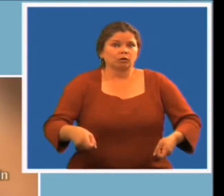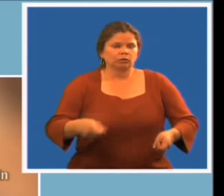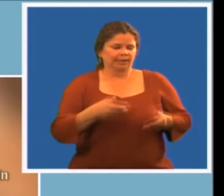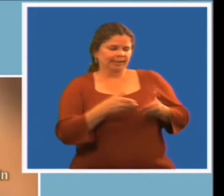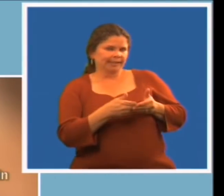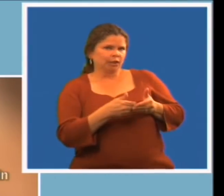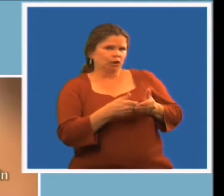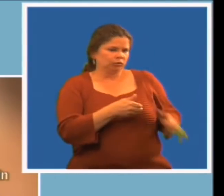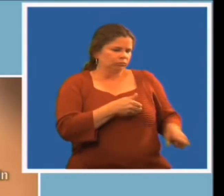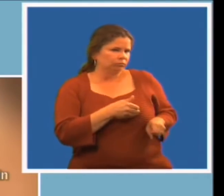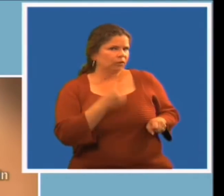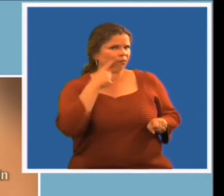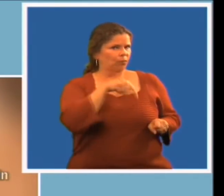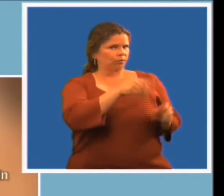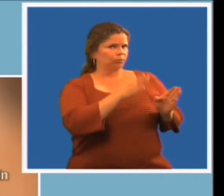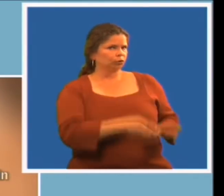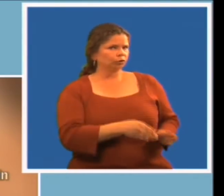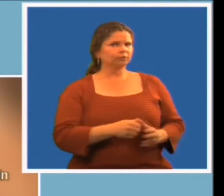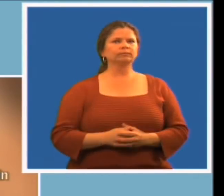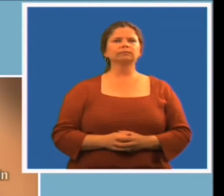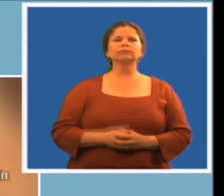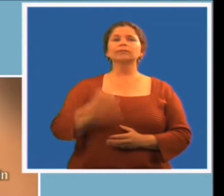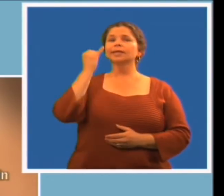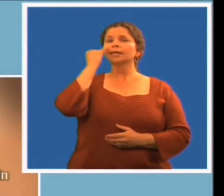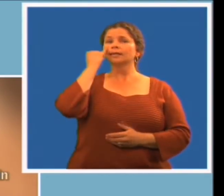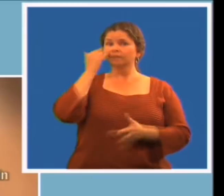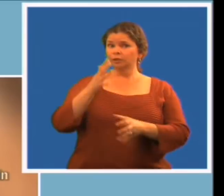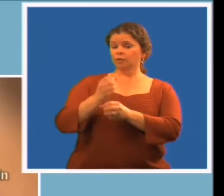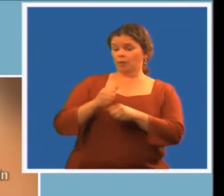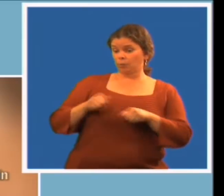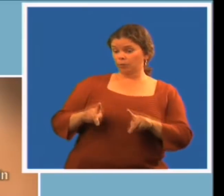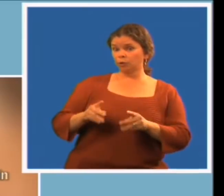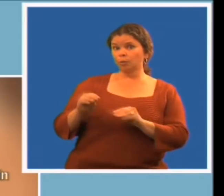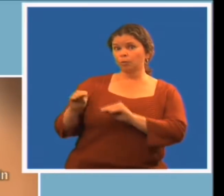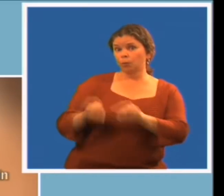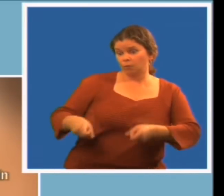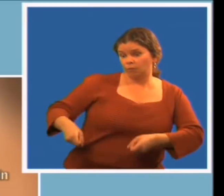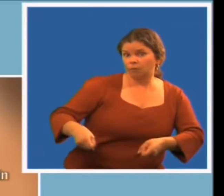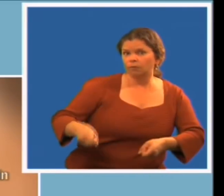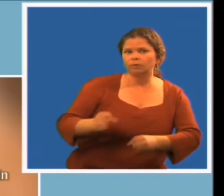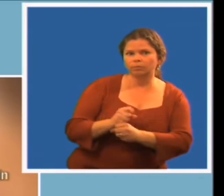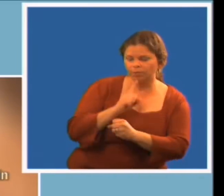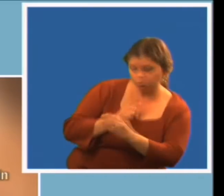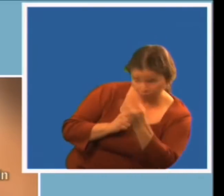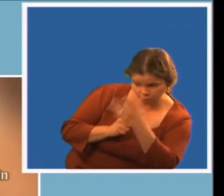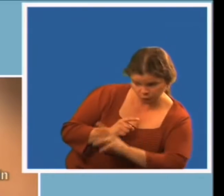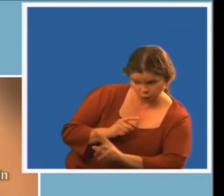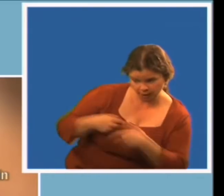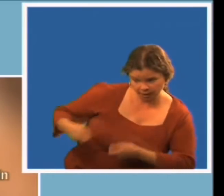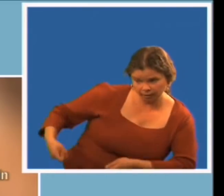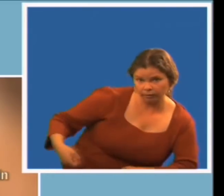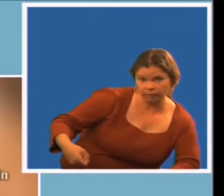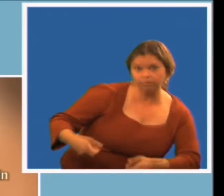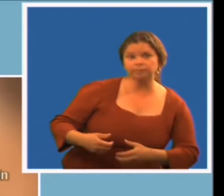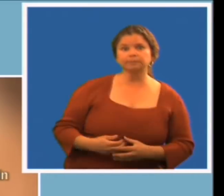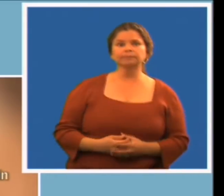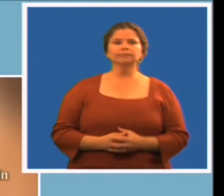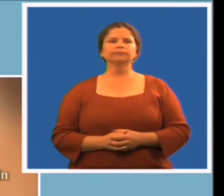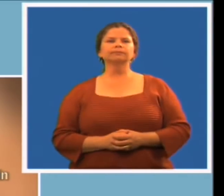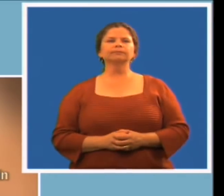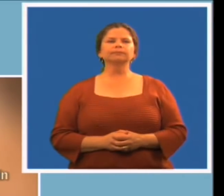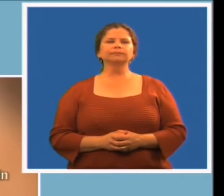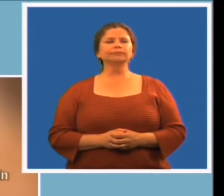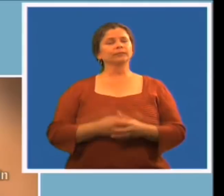reach. If you receive permission to move a wheelchair, make sure the person is ready before you move them. Never